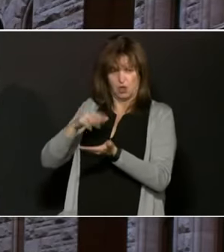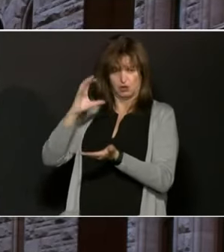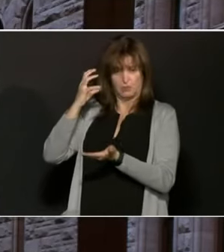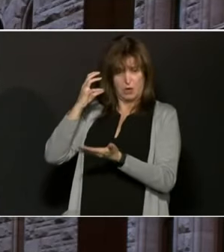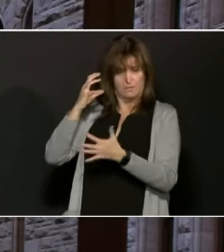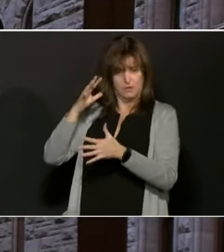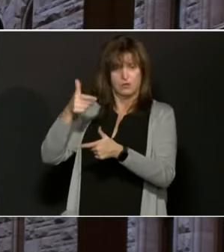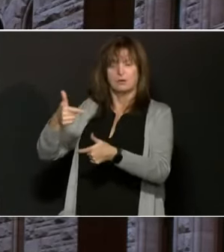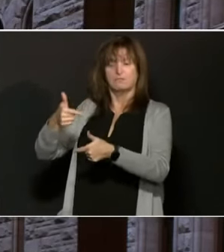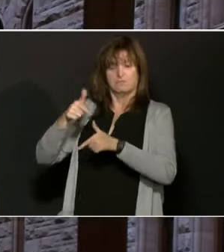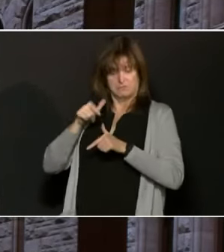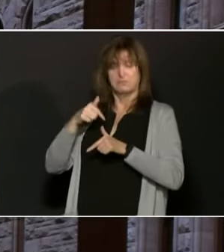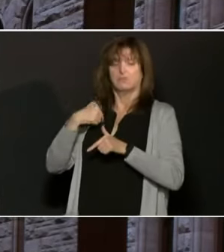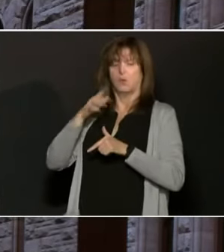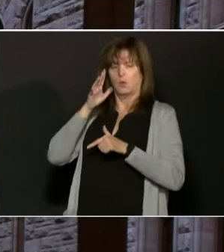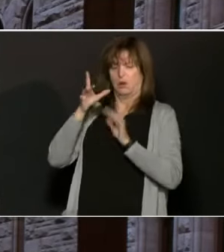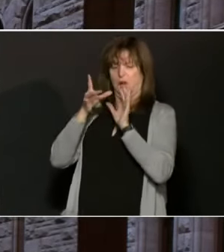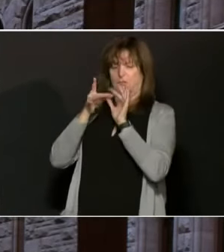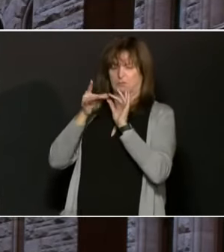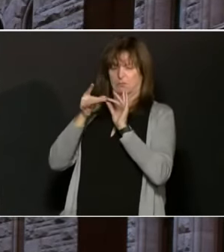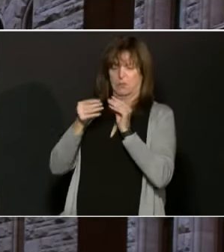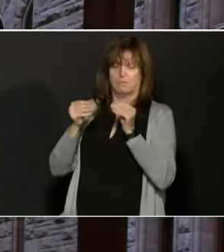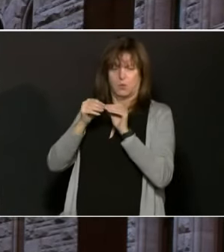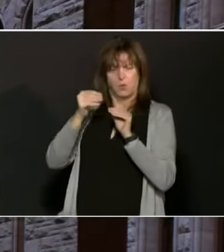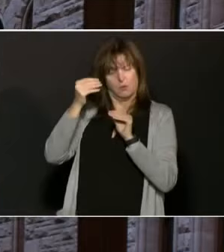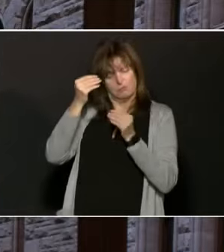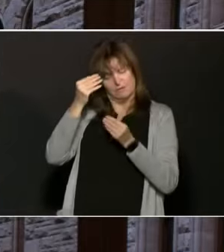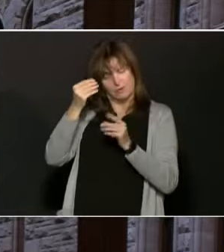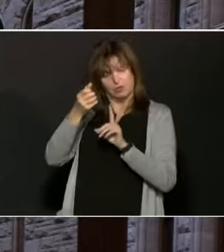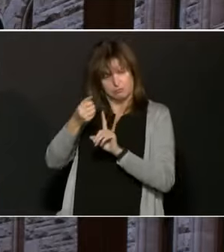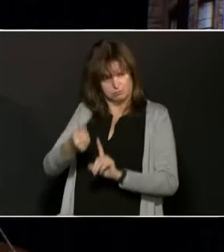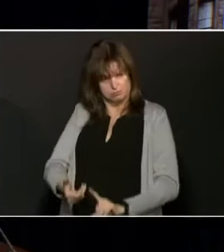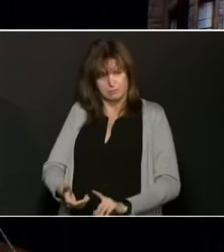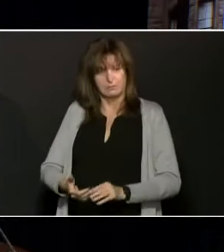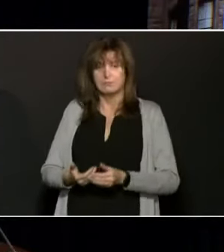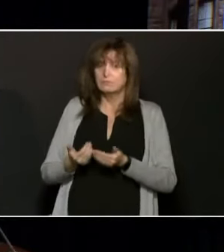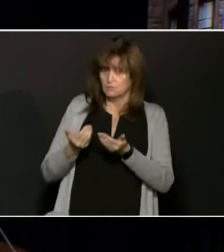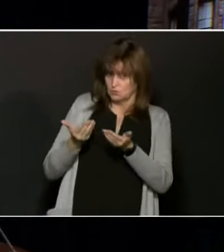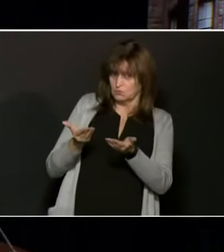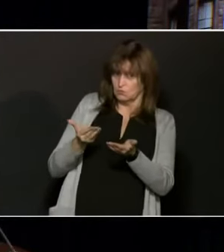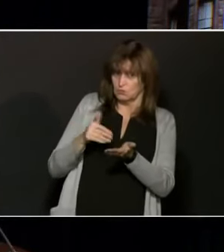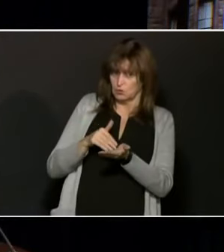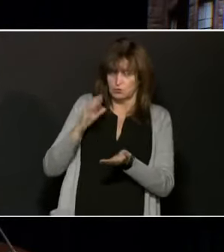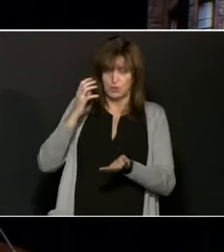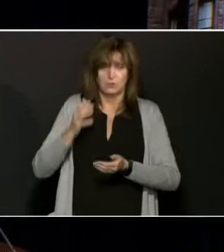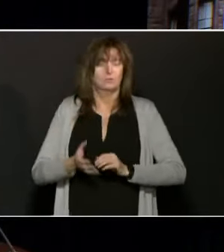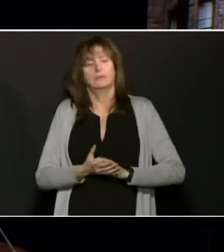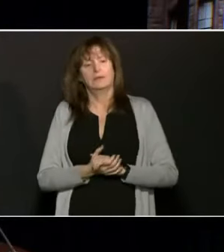our update on Monday with Dr. Yaffe. So over to Dr. Brown. Great. Thank you, Dr. Williams.